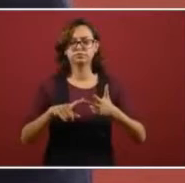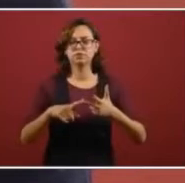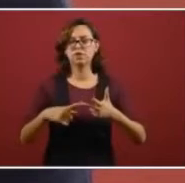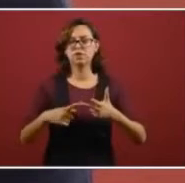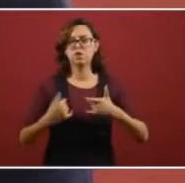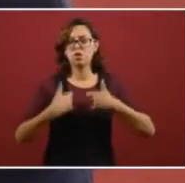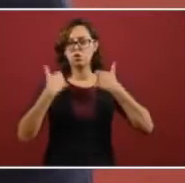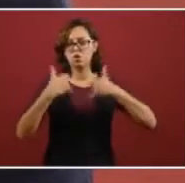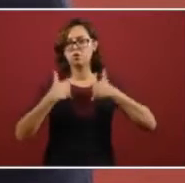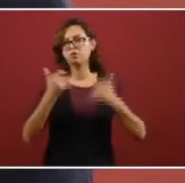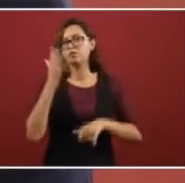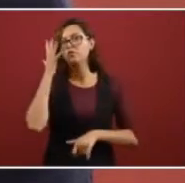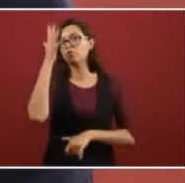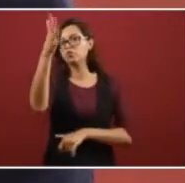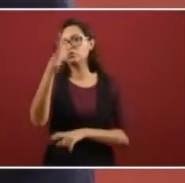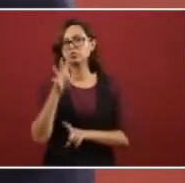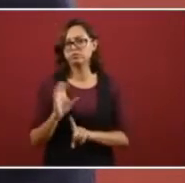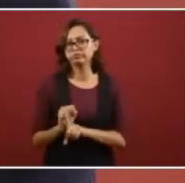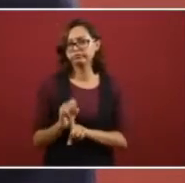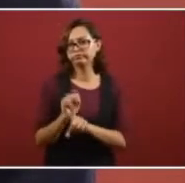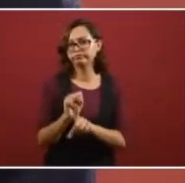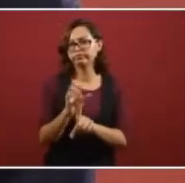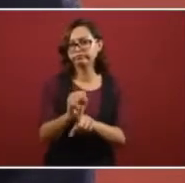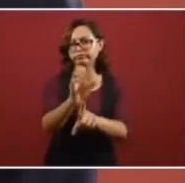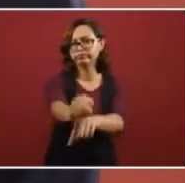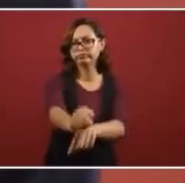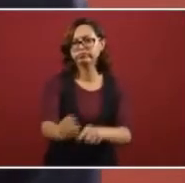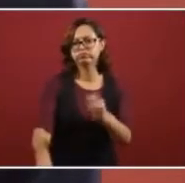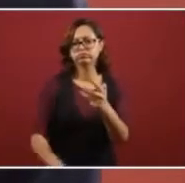the youth creating the future,